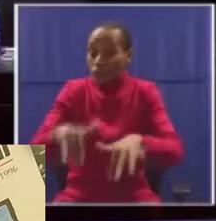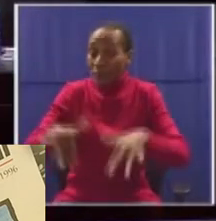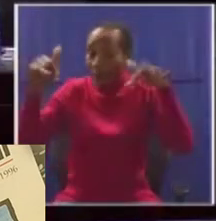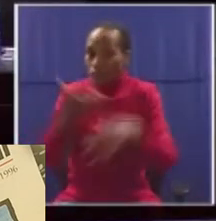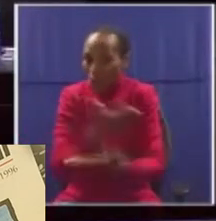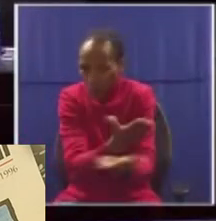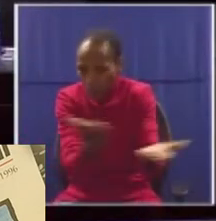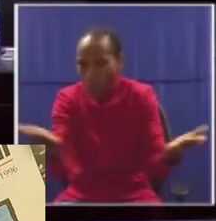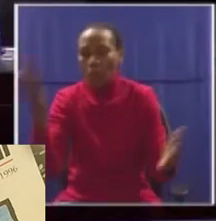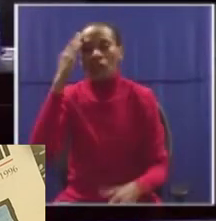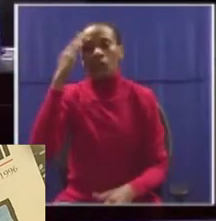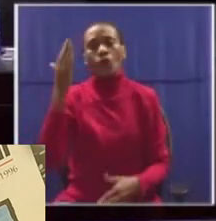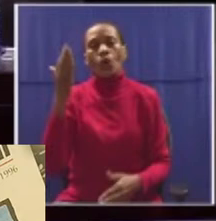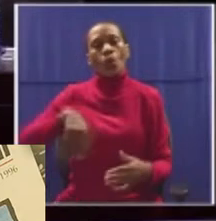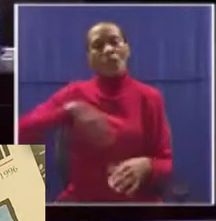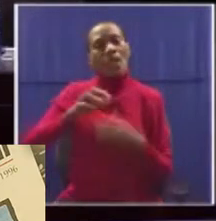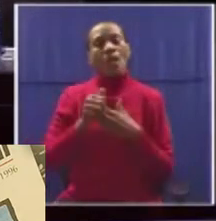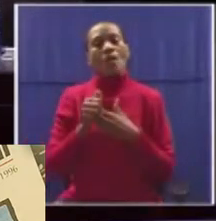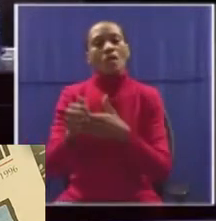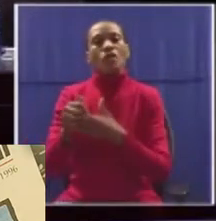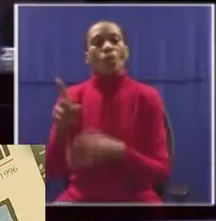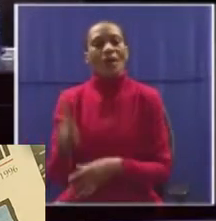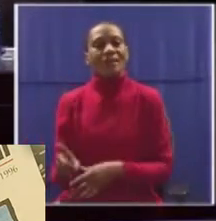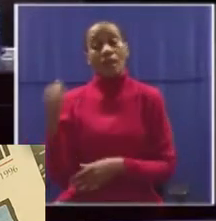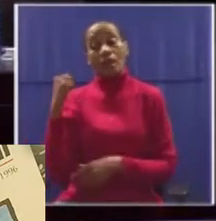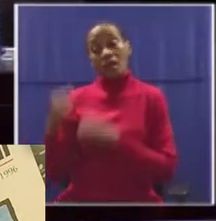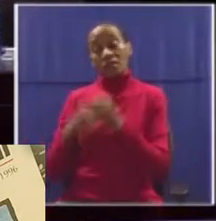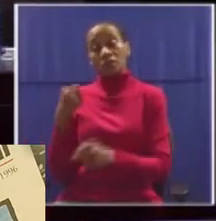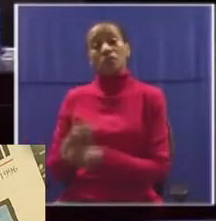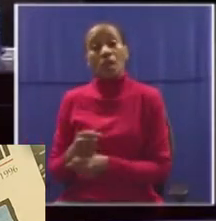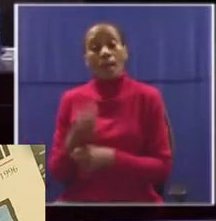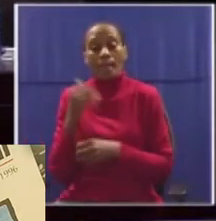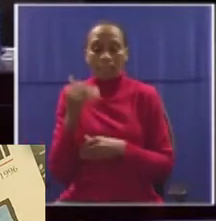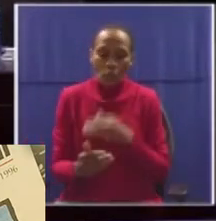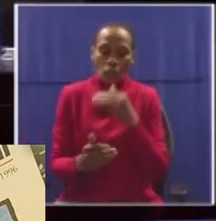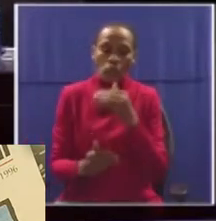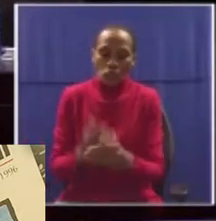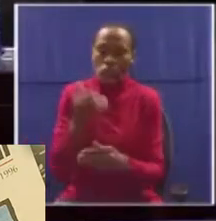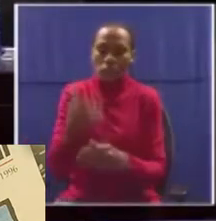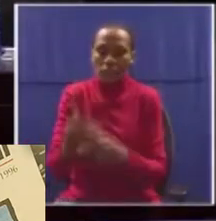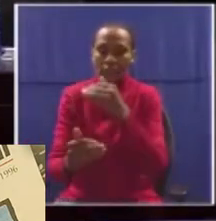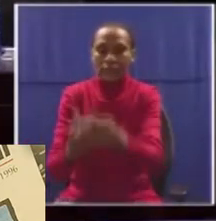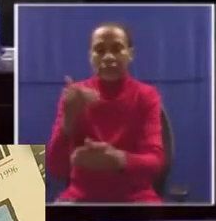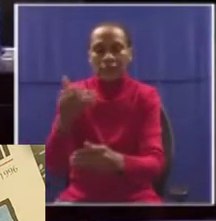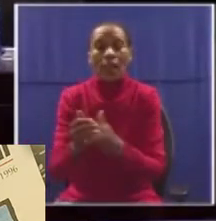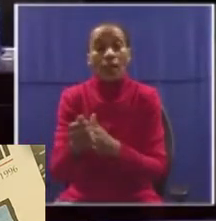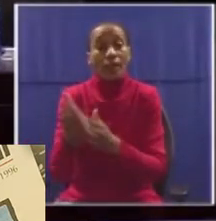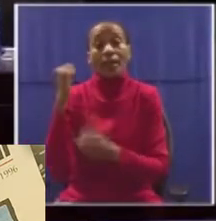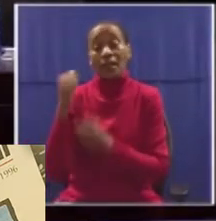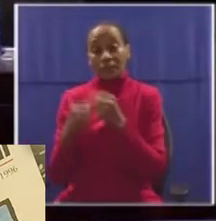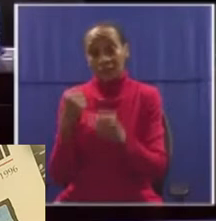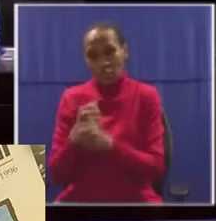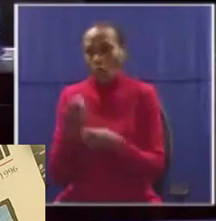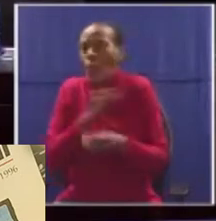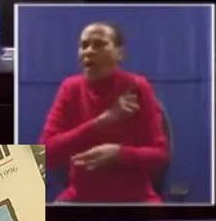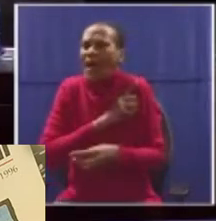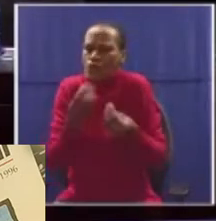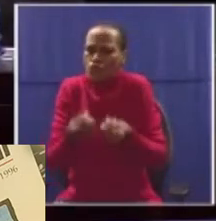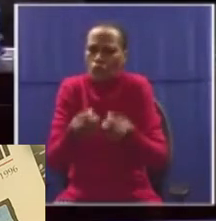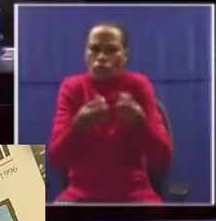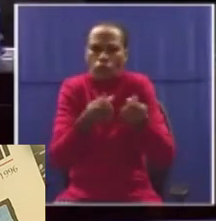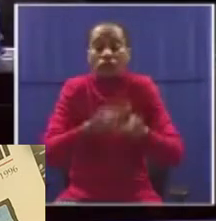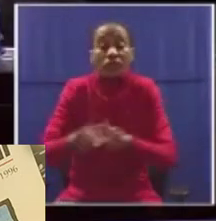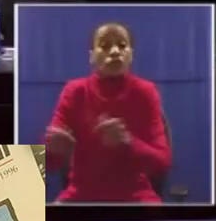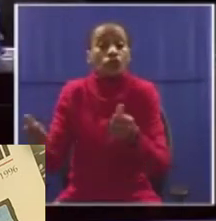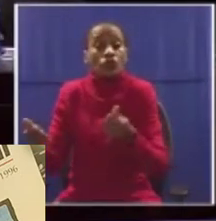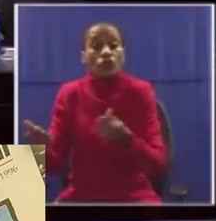we led a process that last year that to pass a range of statutory mangroves that address all these camps thanks